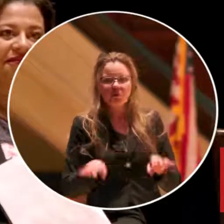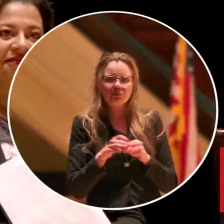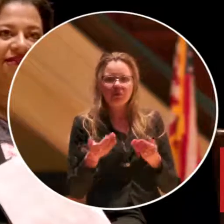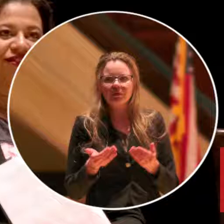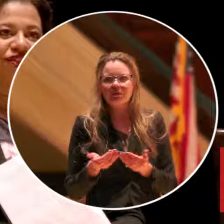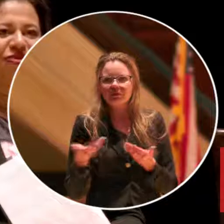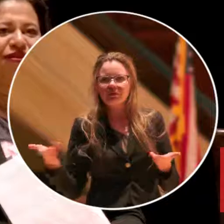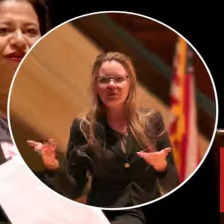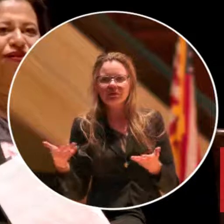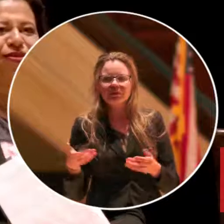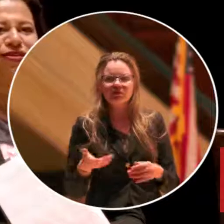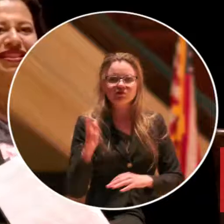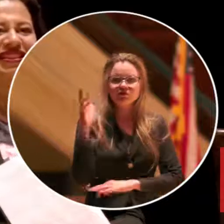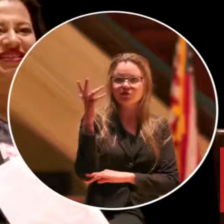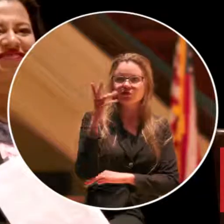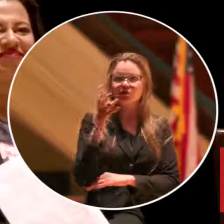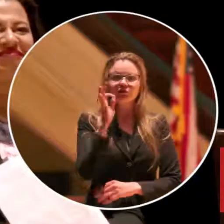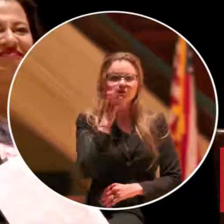fruit.